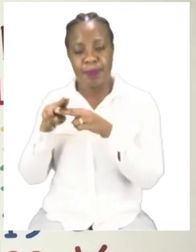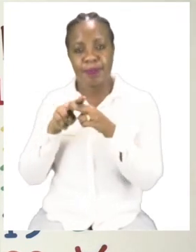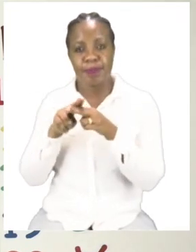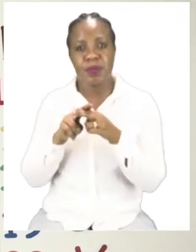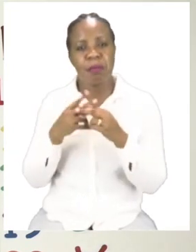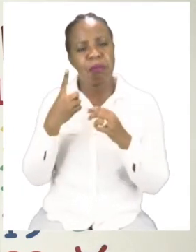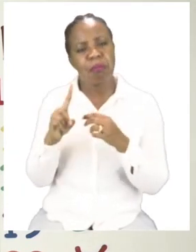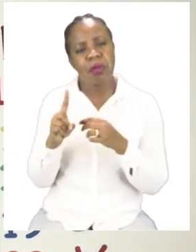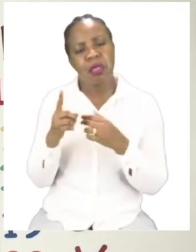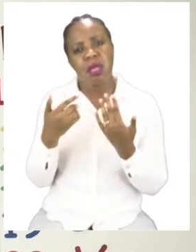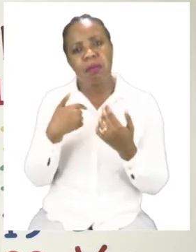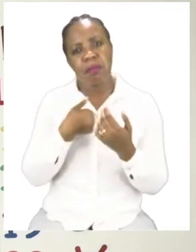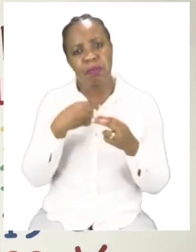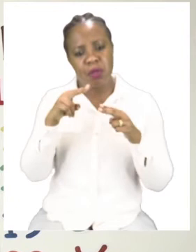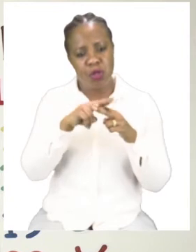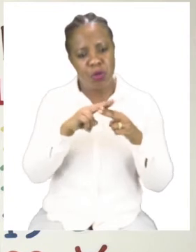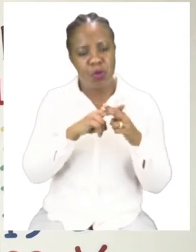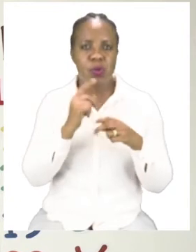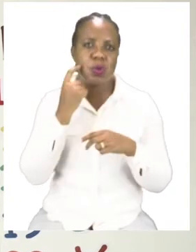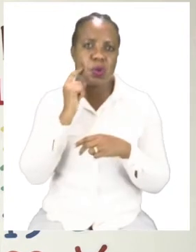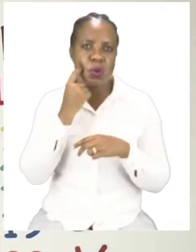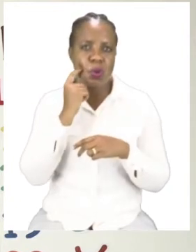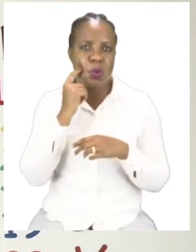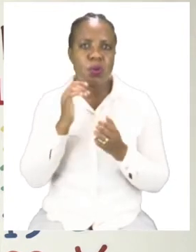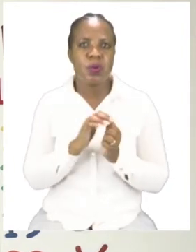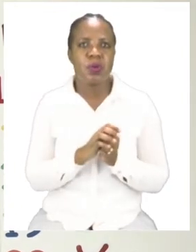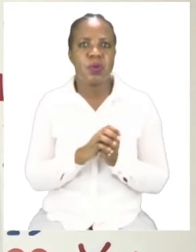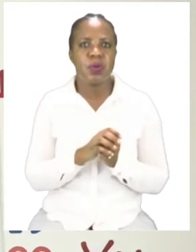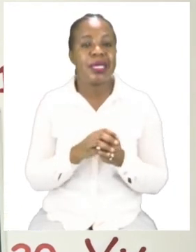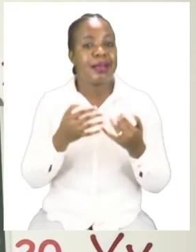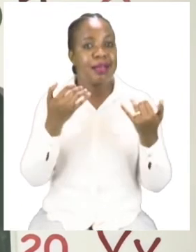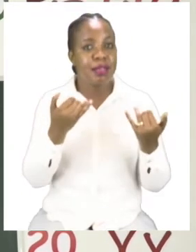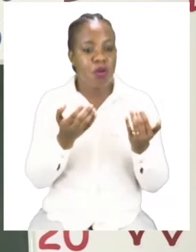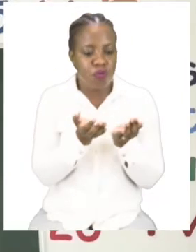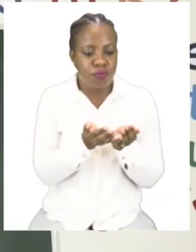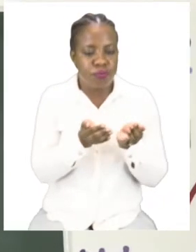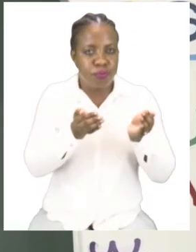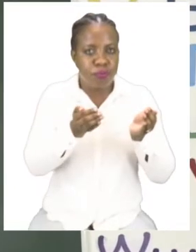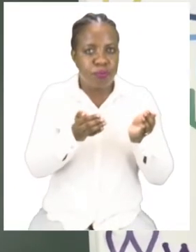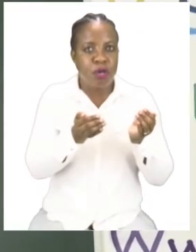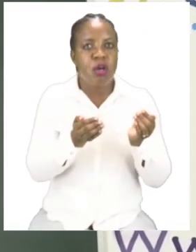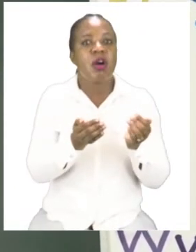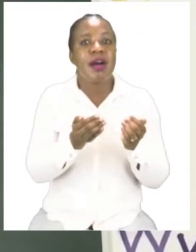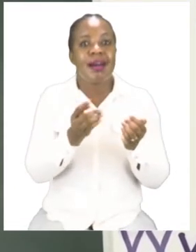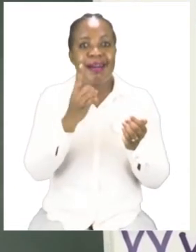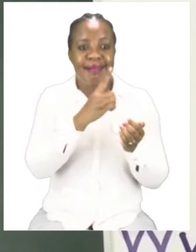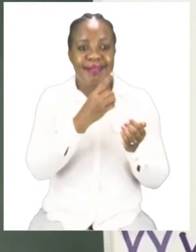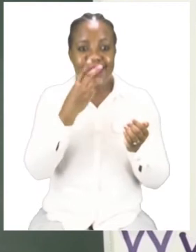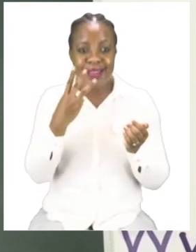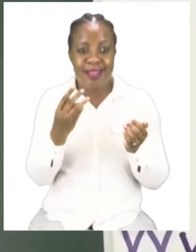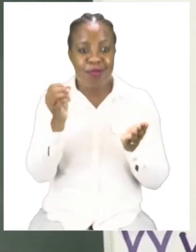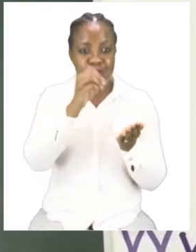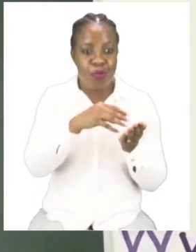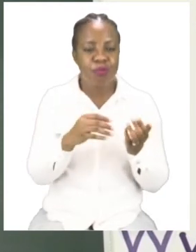to put our 13 biscuits in our basket. Let's go. 1,